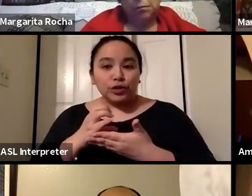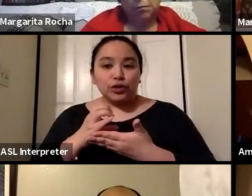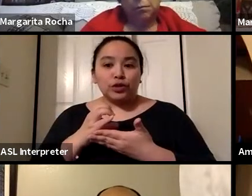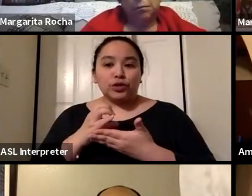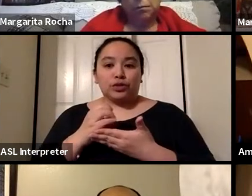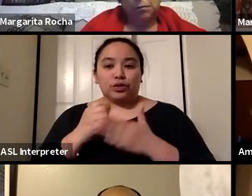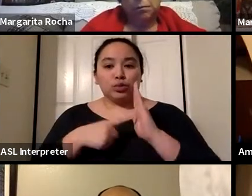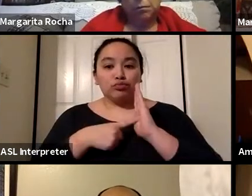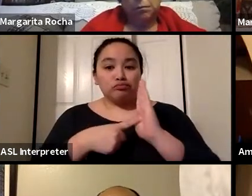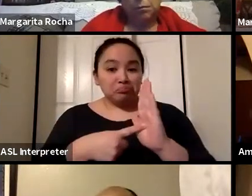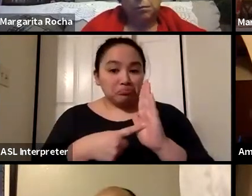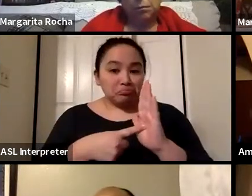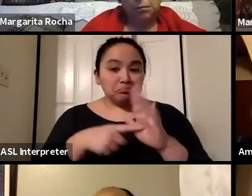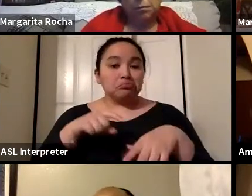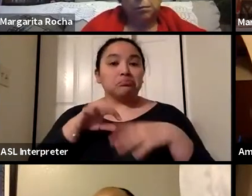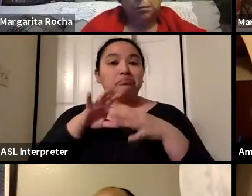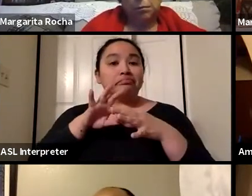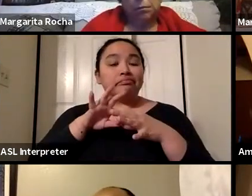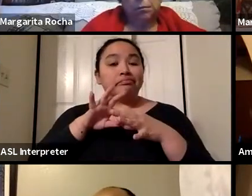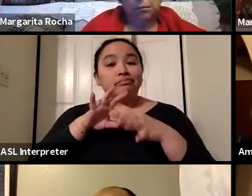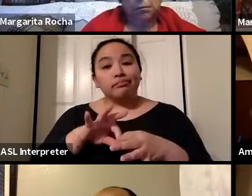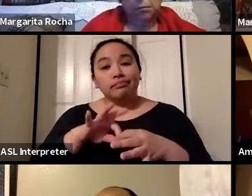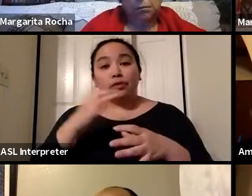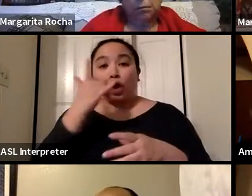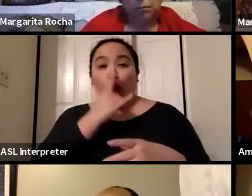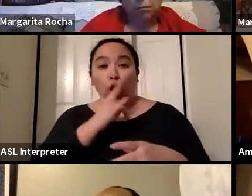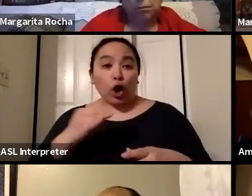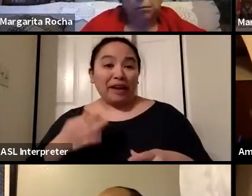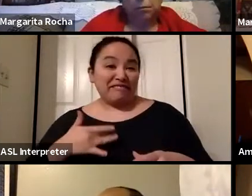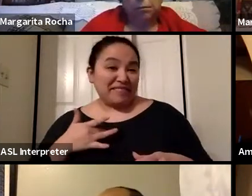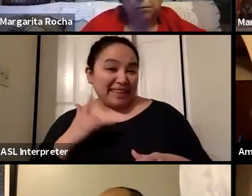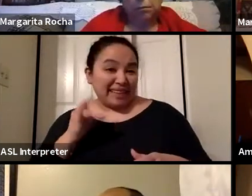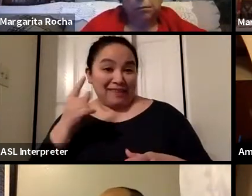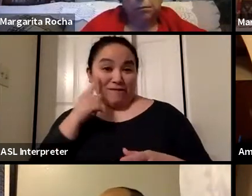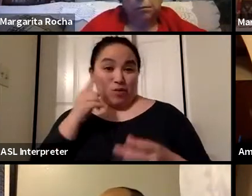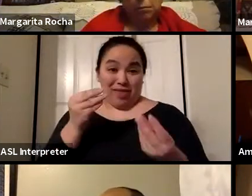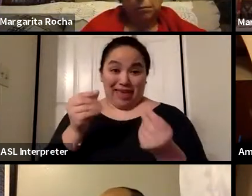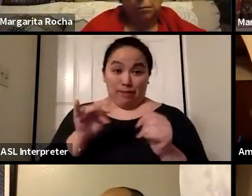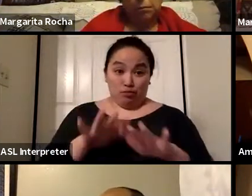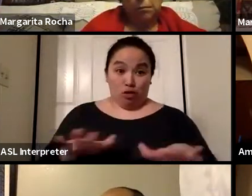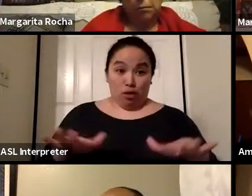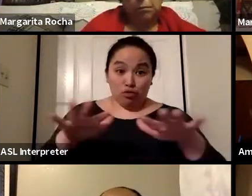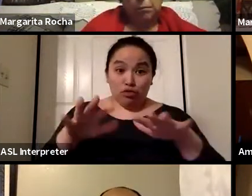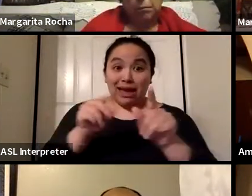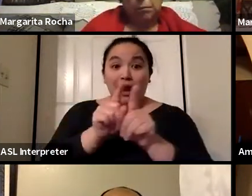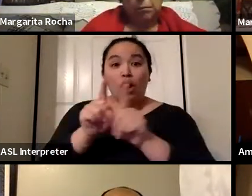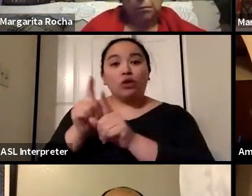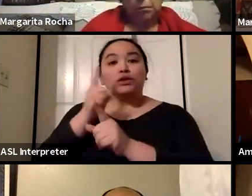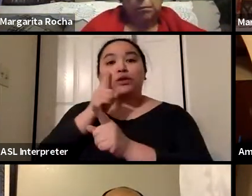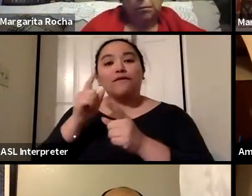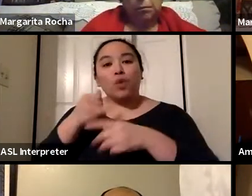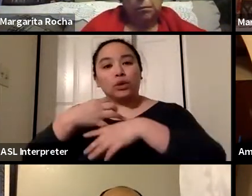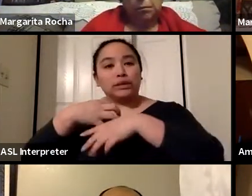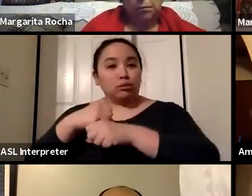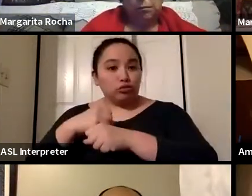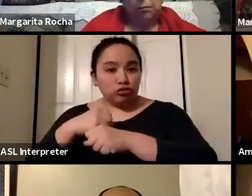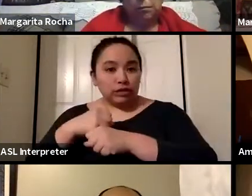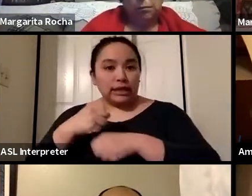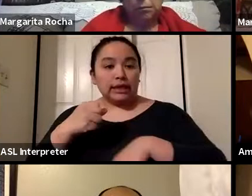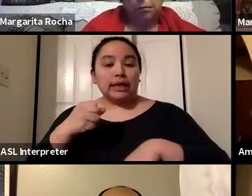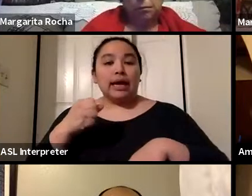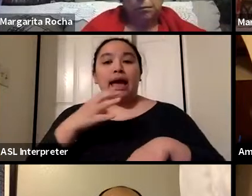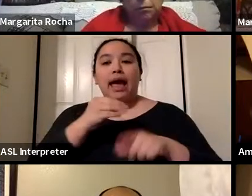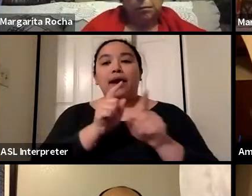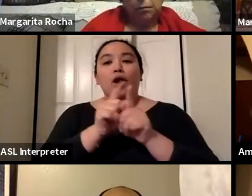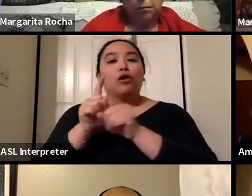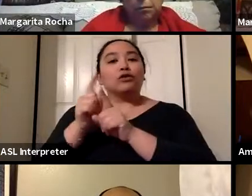to share with you about in terms of what the look and feel of the property, as well as a summary of the unit mix and a